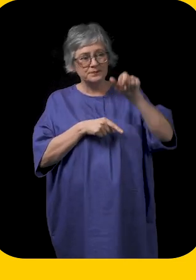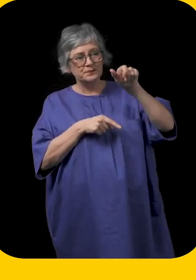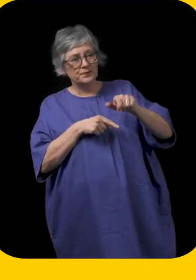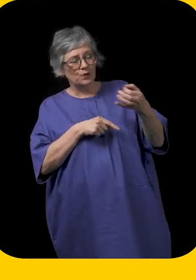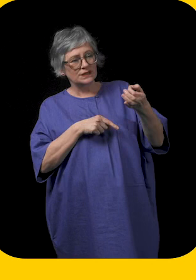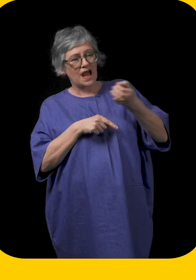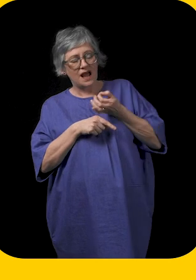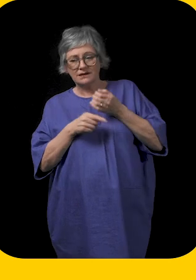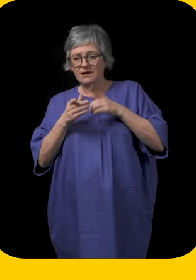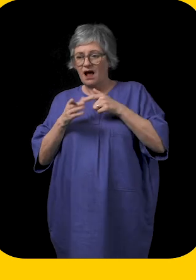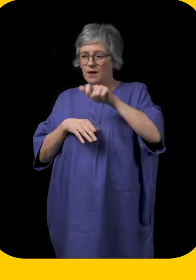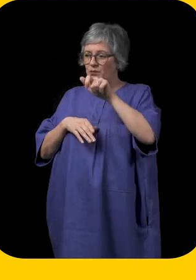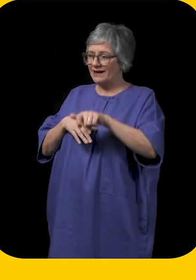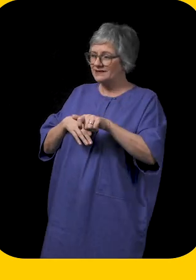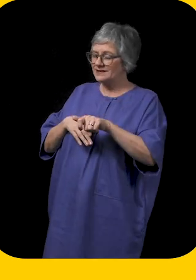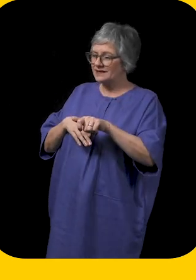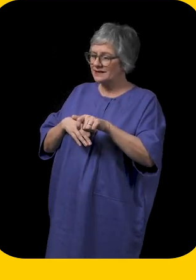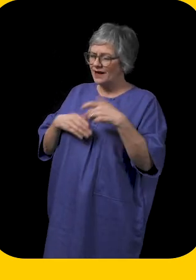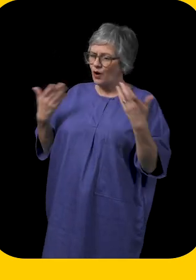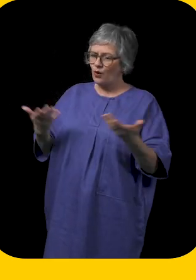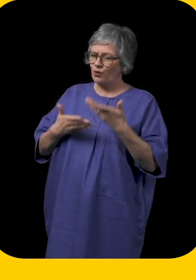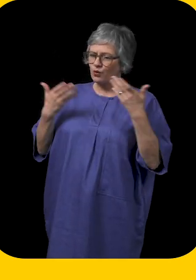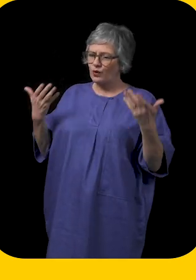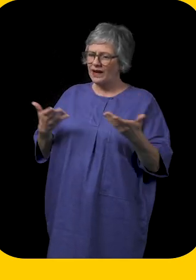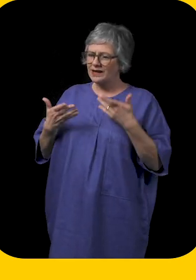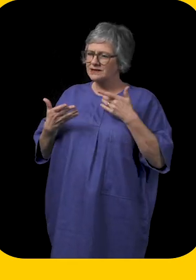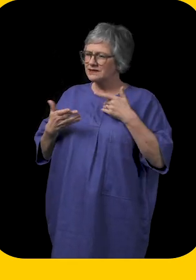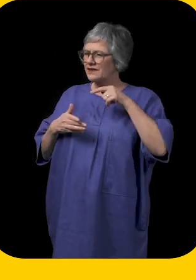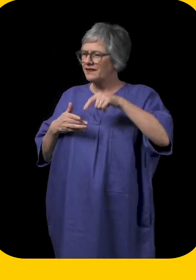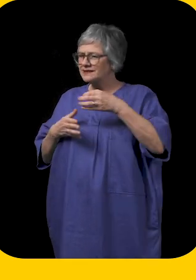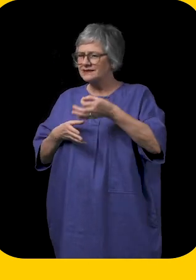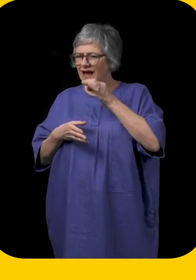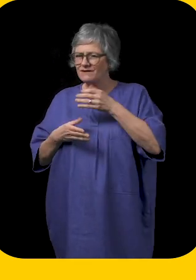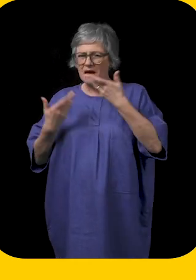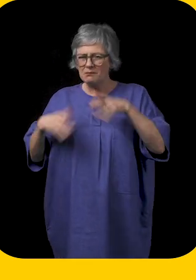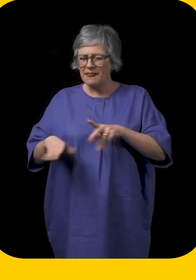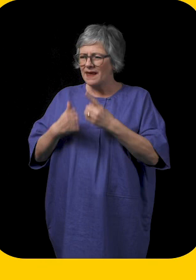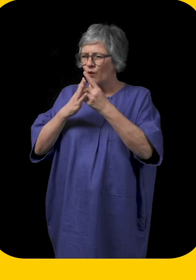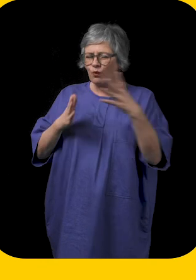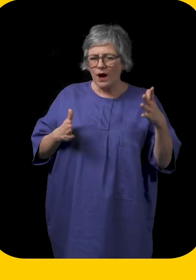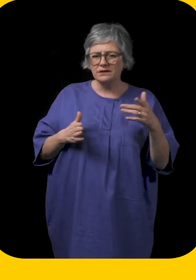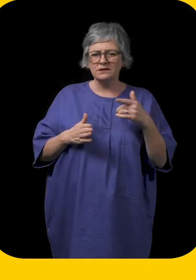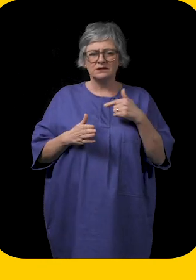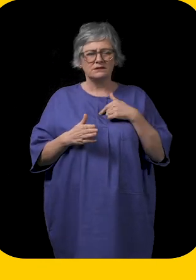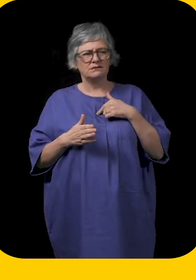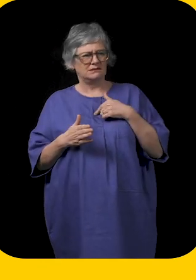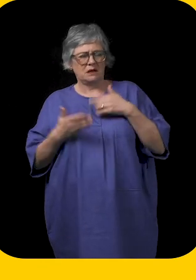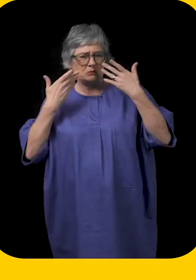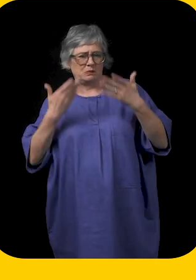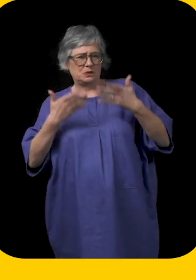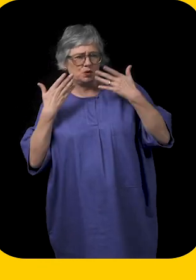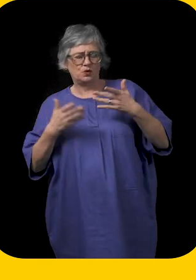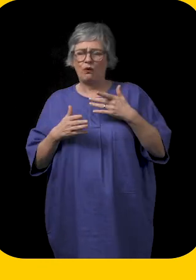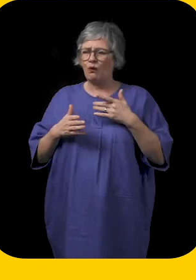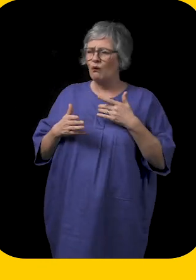Edinburgh, and this person was asking this other person, where is this Nile cafe? I've been there once. And